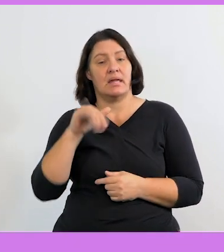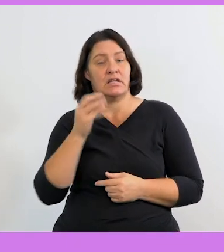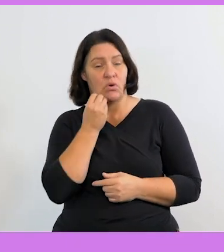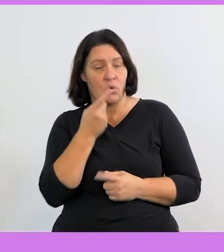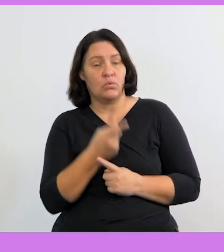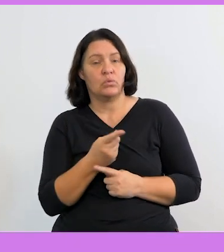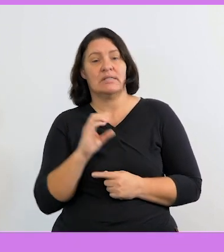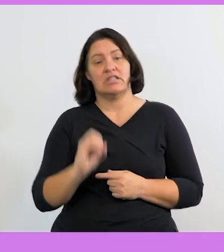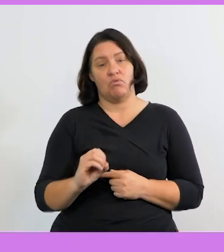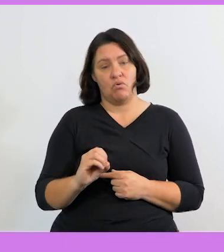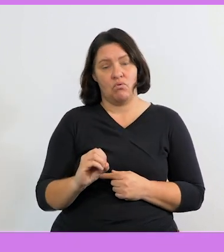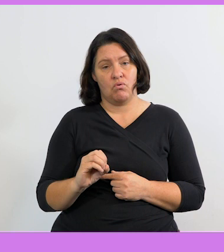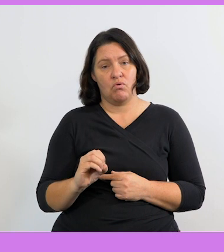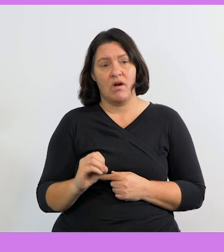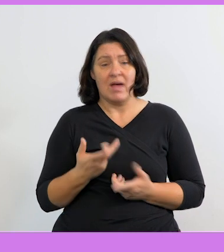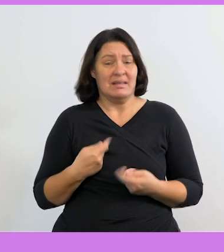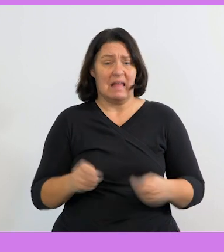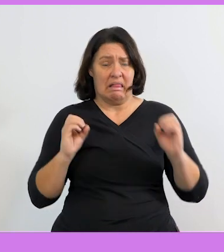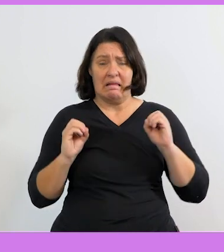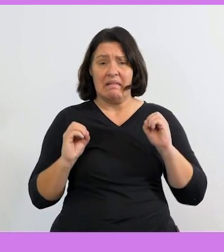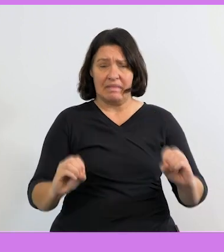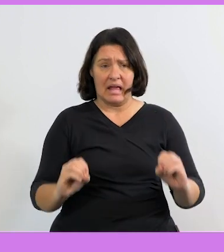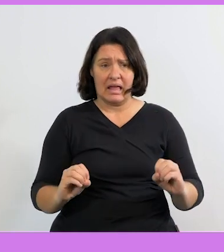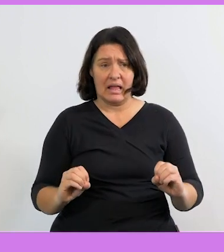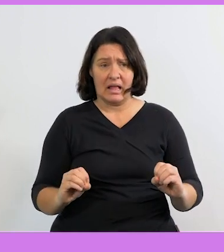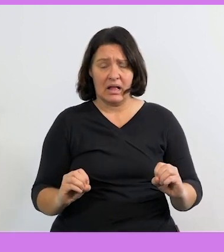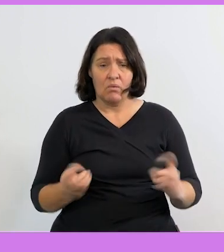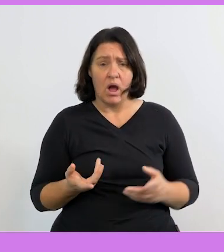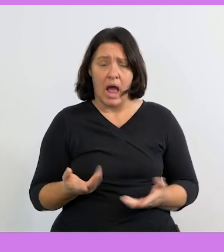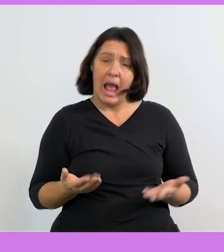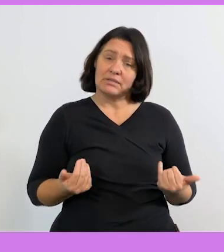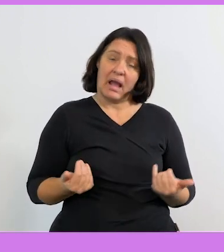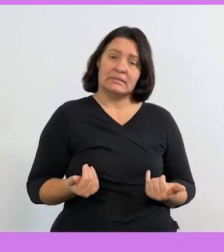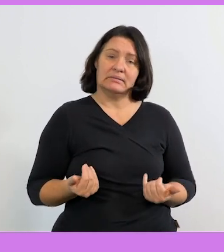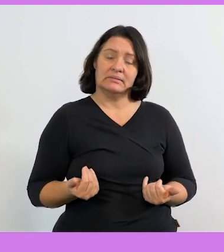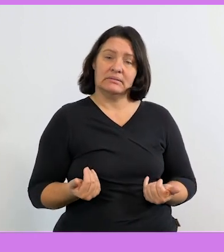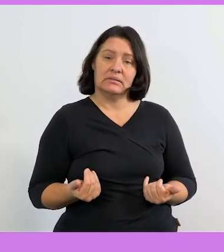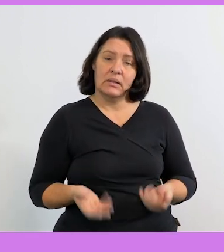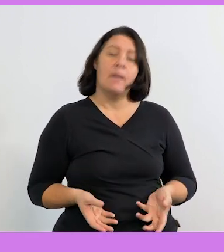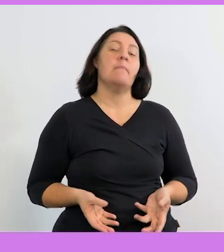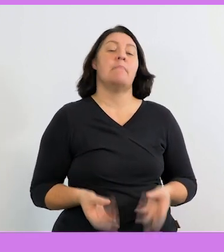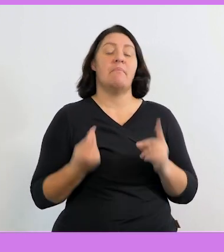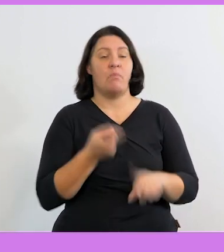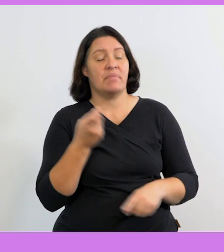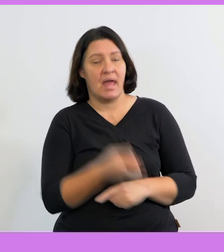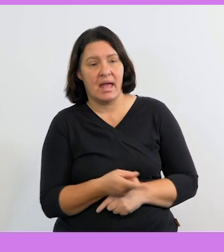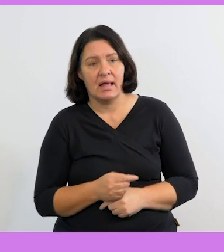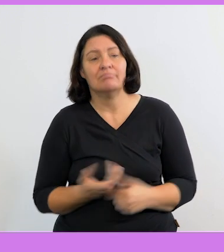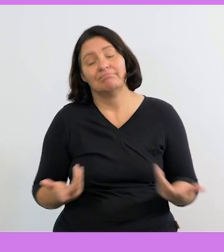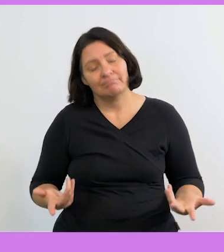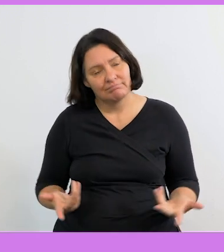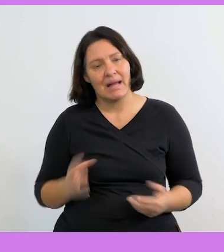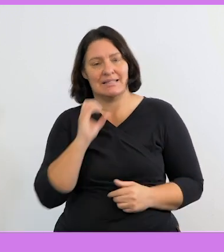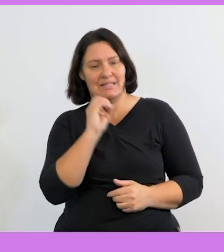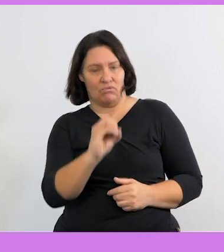chows, 0. So if he's not selling any bunny chows, how much will he be expected to gather from that? Obviously,